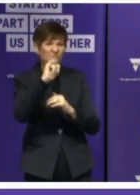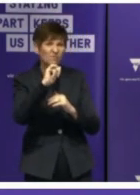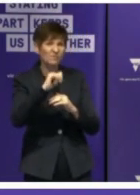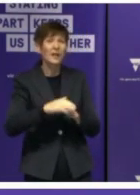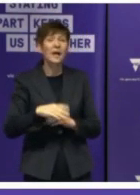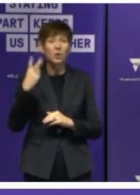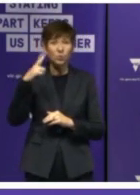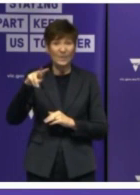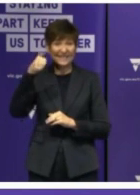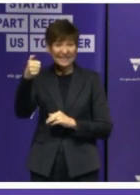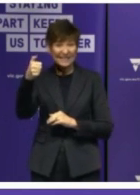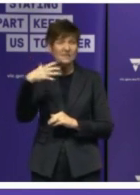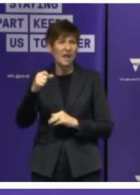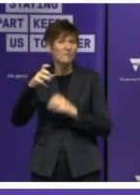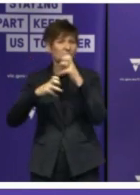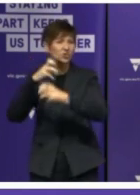of